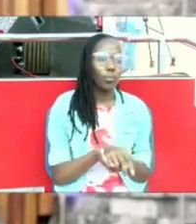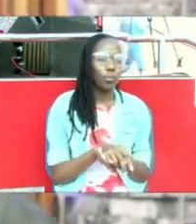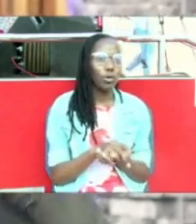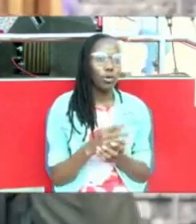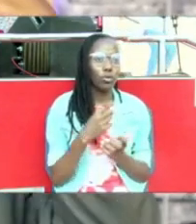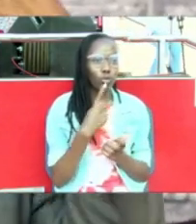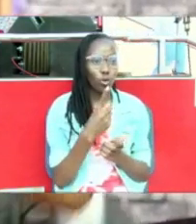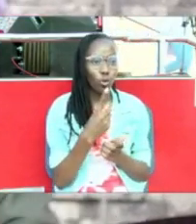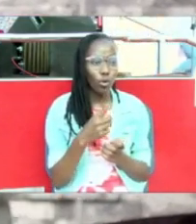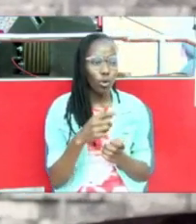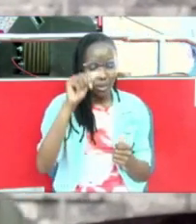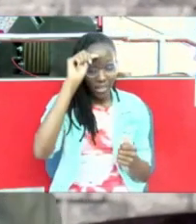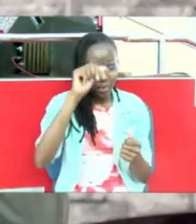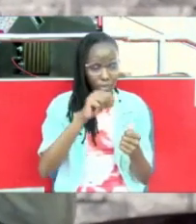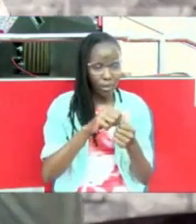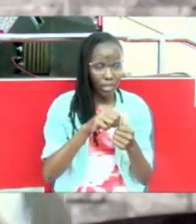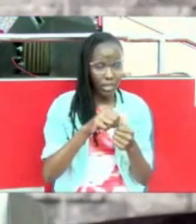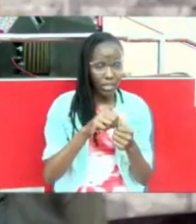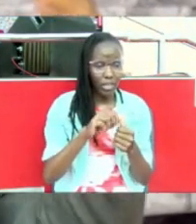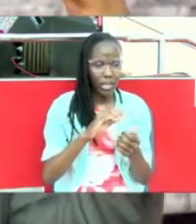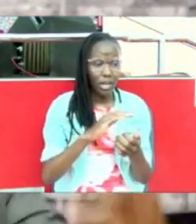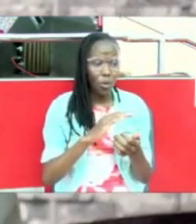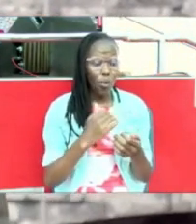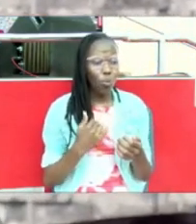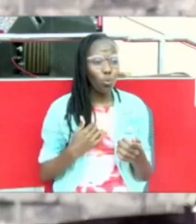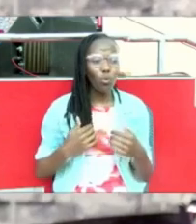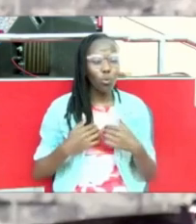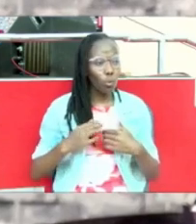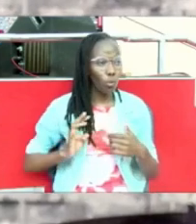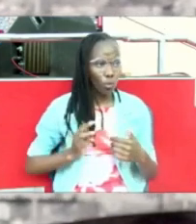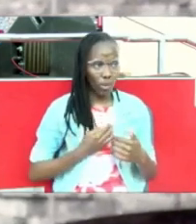So we are being reminded that there is still some work we need to do.